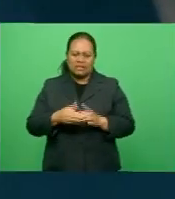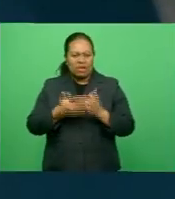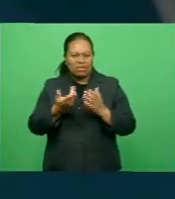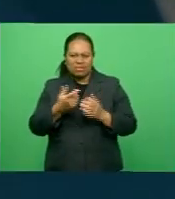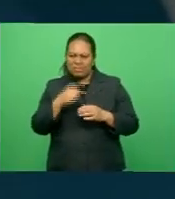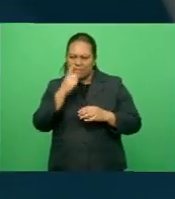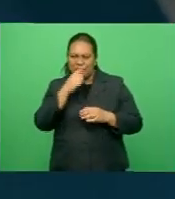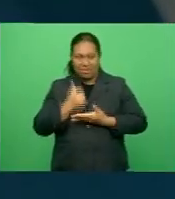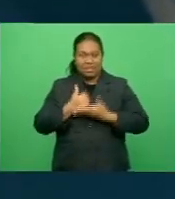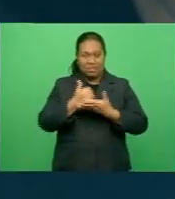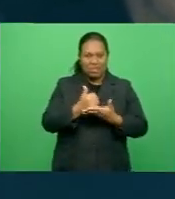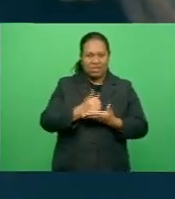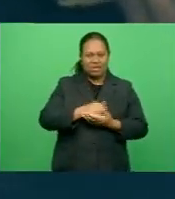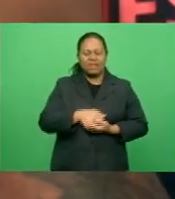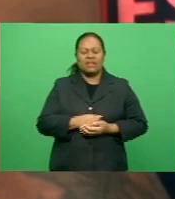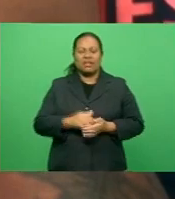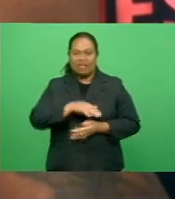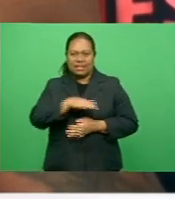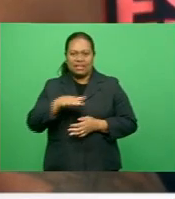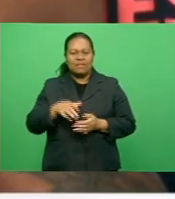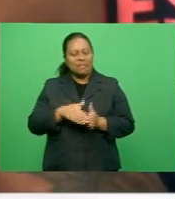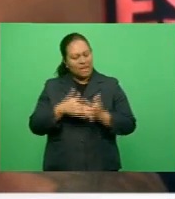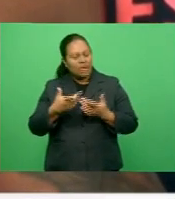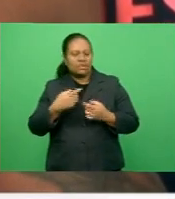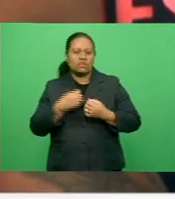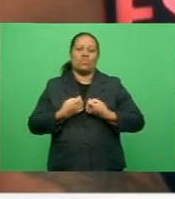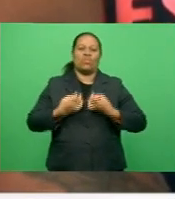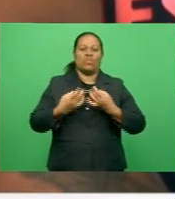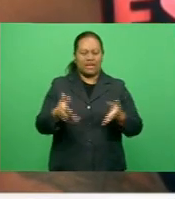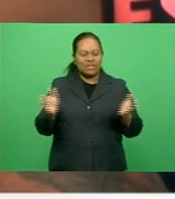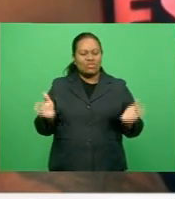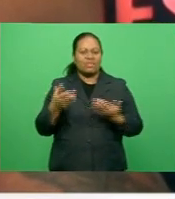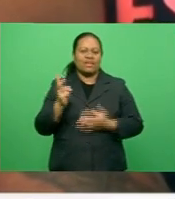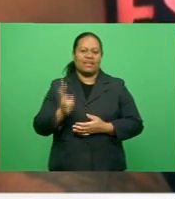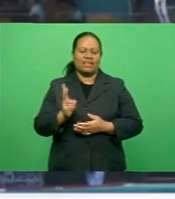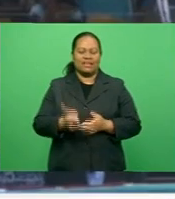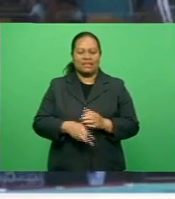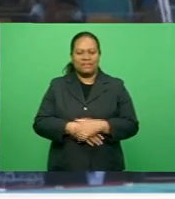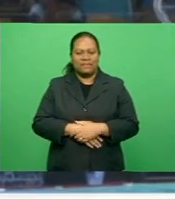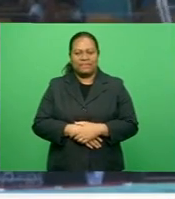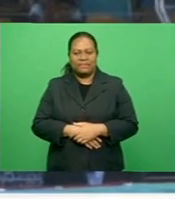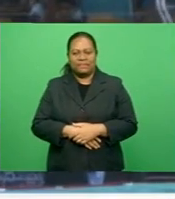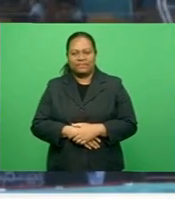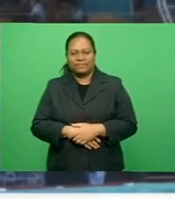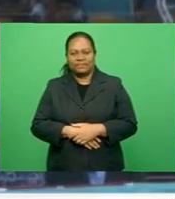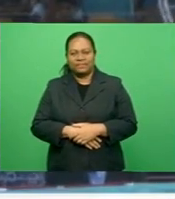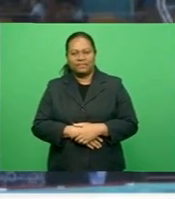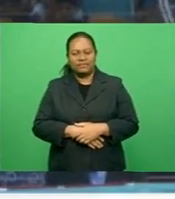fans, but now he is ready to reclaim his title and his status in Fiji boxing.